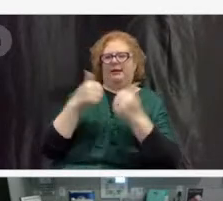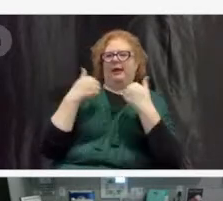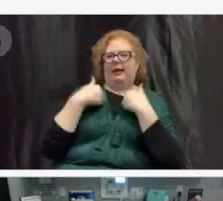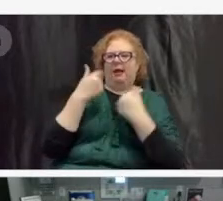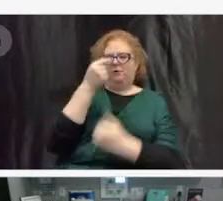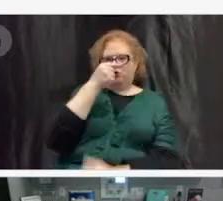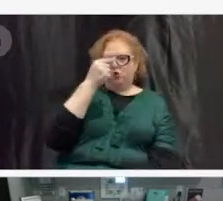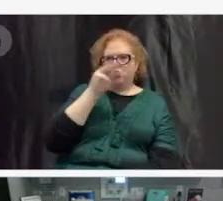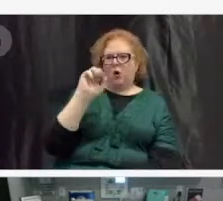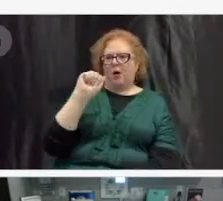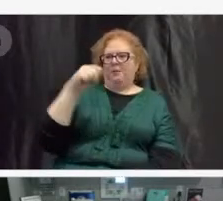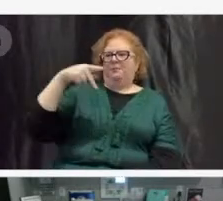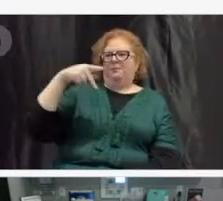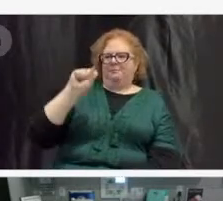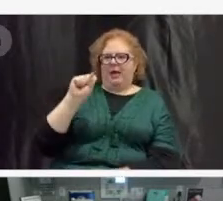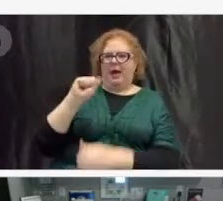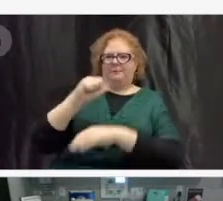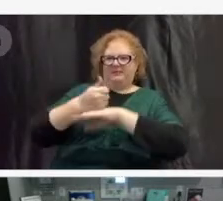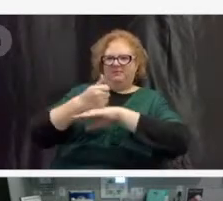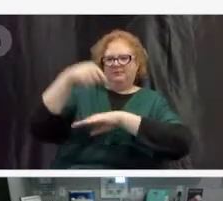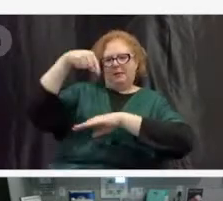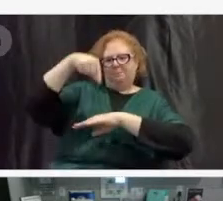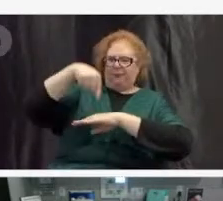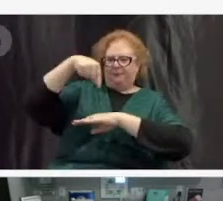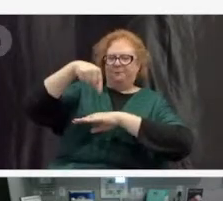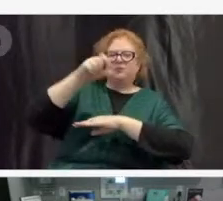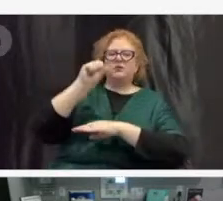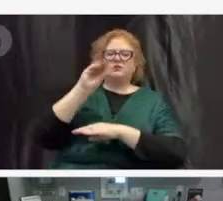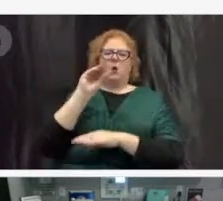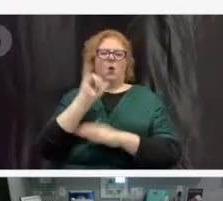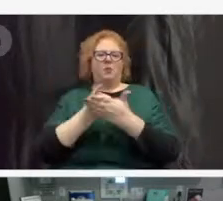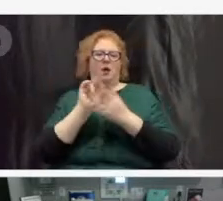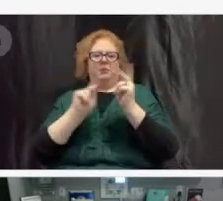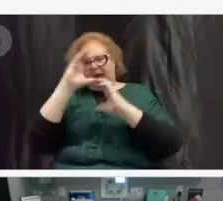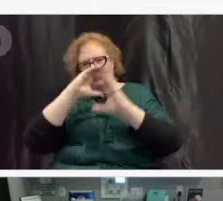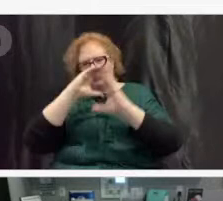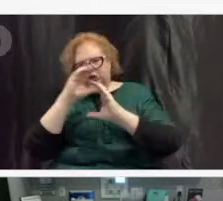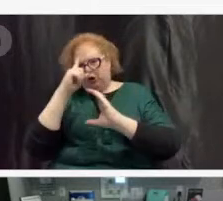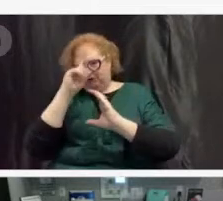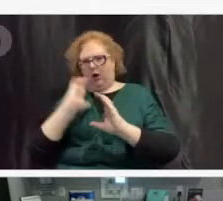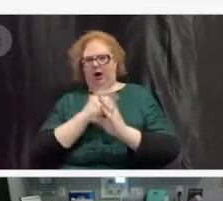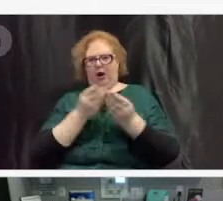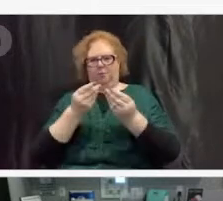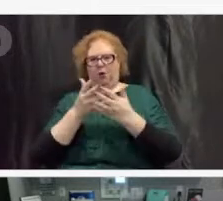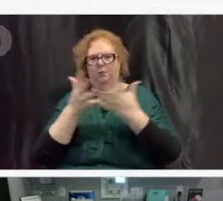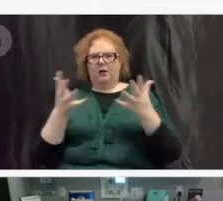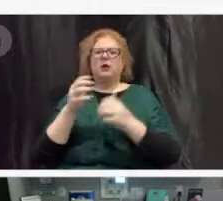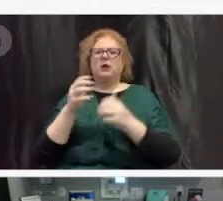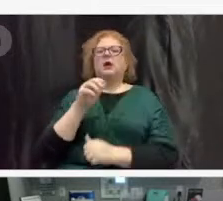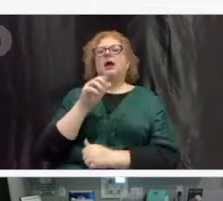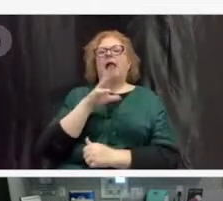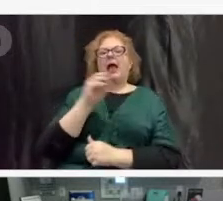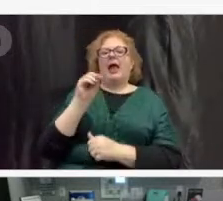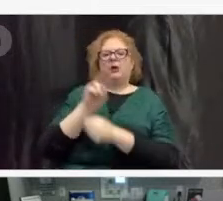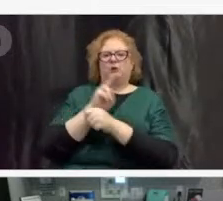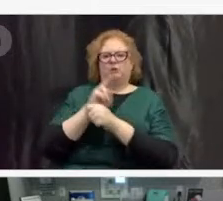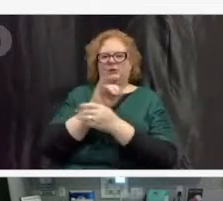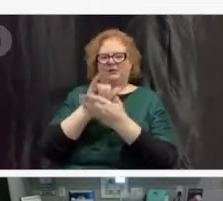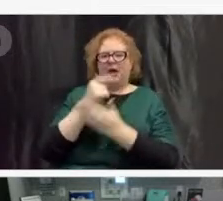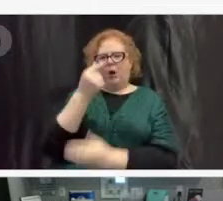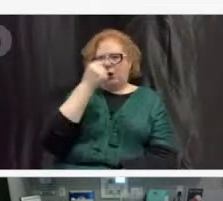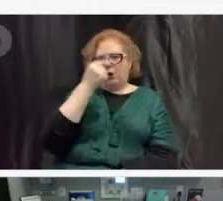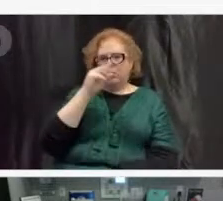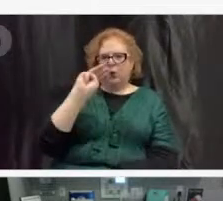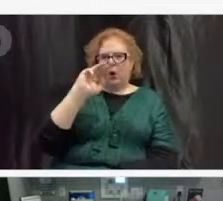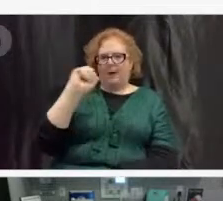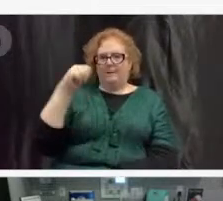enables guests to search and download directions to our property for use with or without mobile data. My directions message has the Google Maps pin or